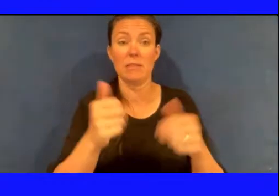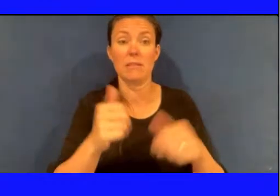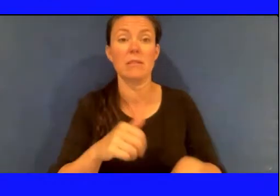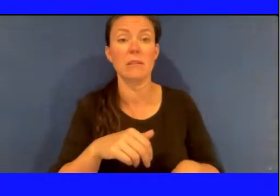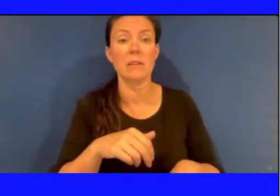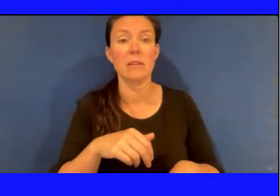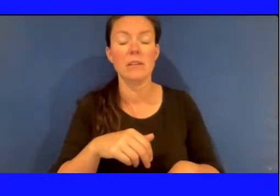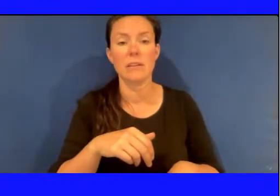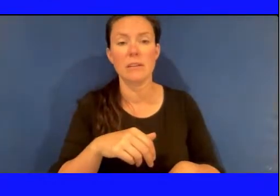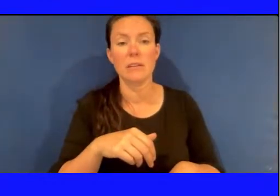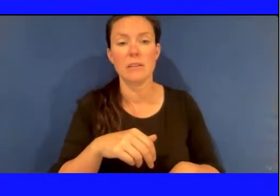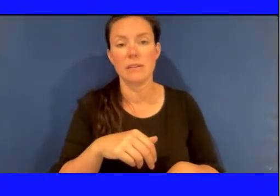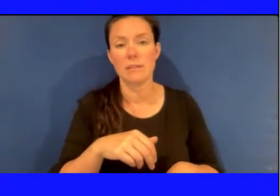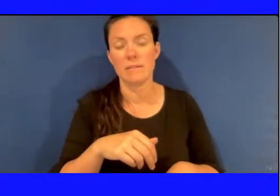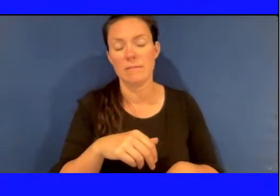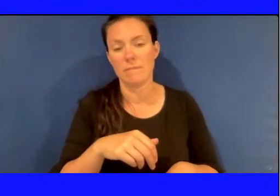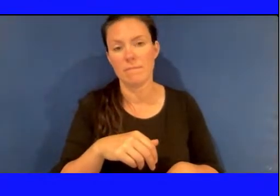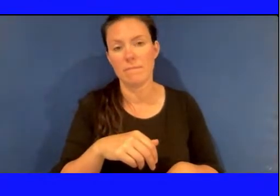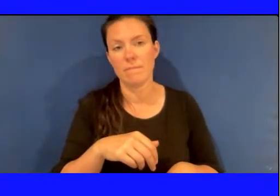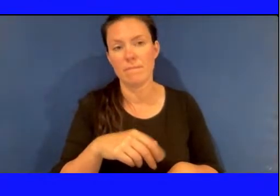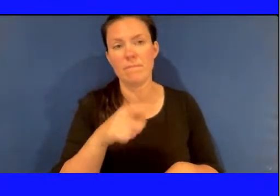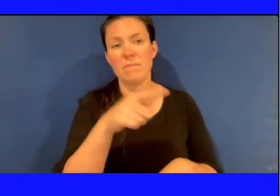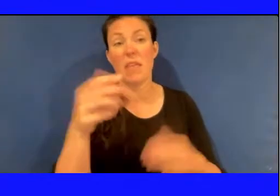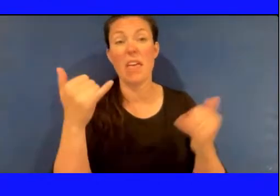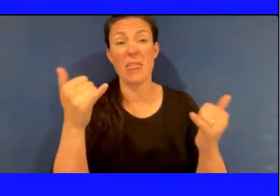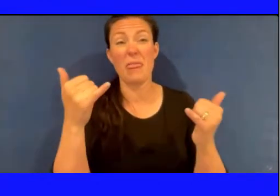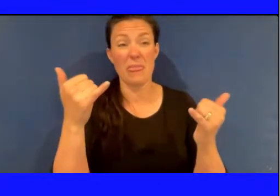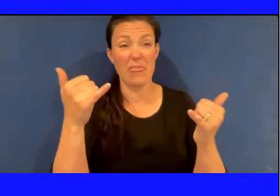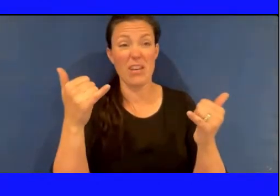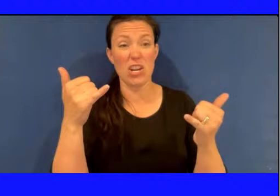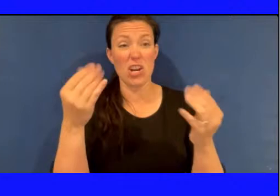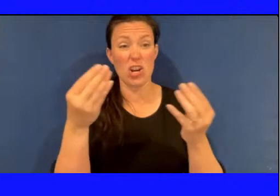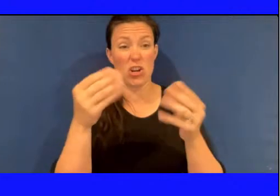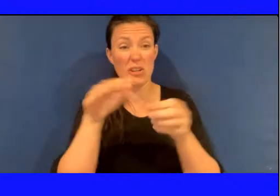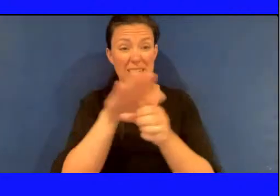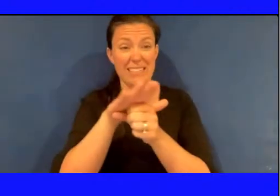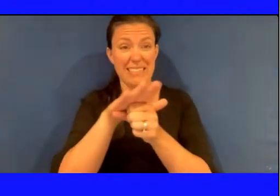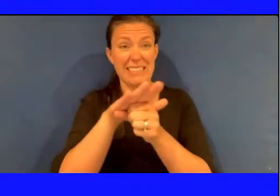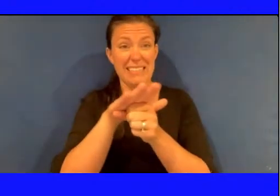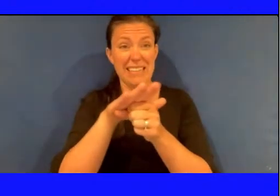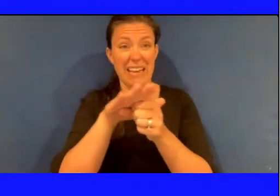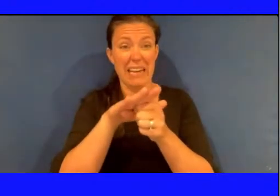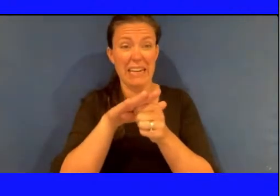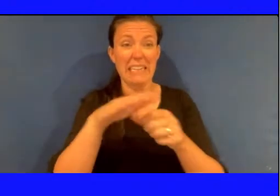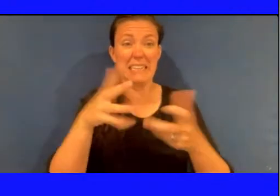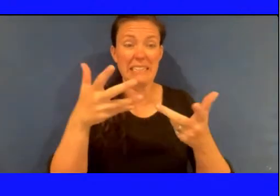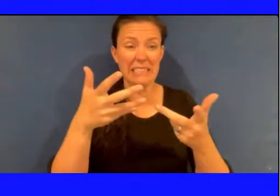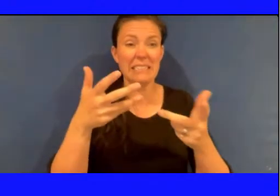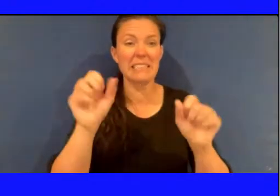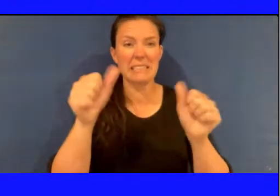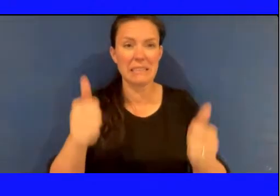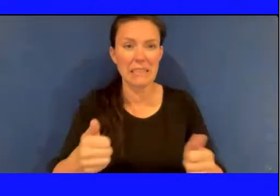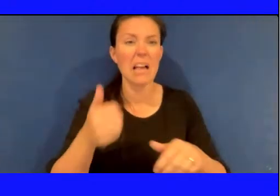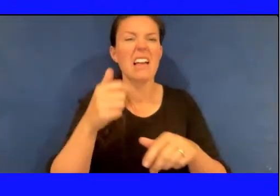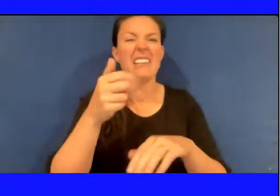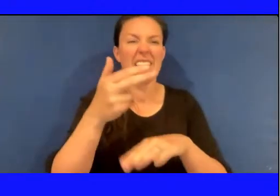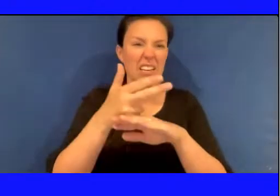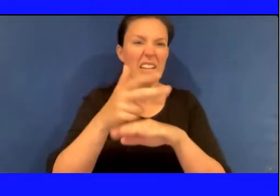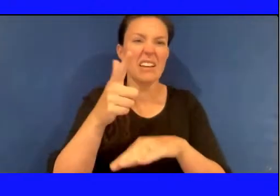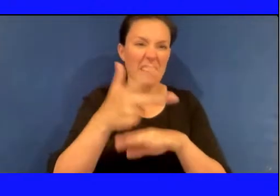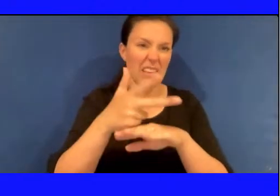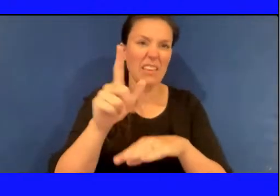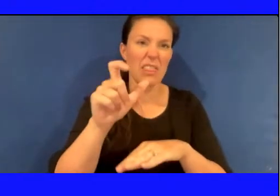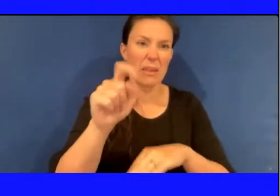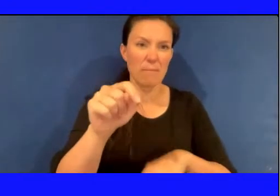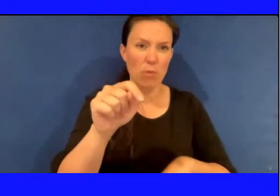here, the existing conditions of the site is basically, well, it's a parking lot, and the parking lot